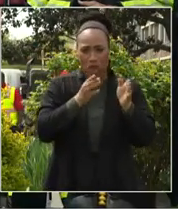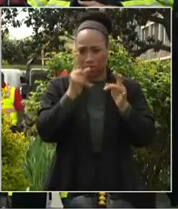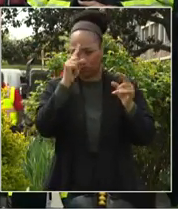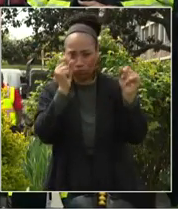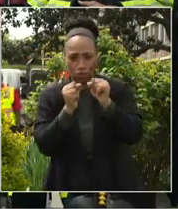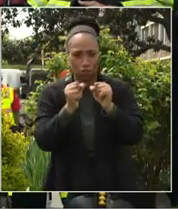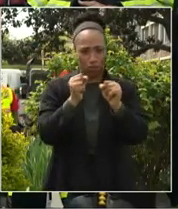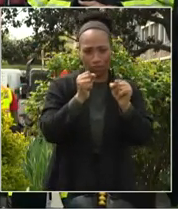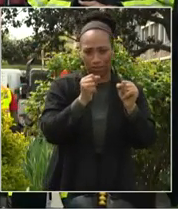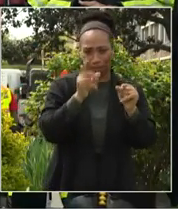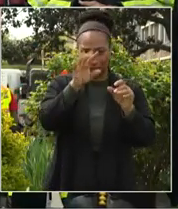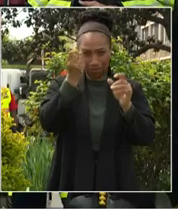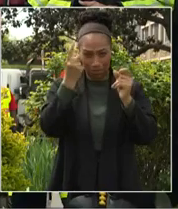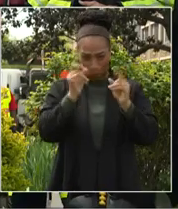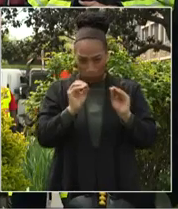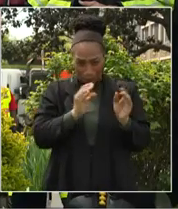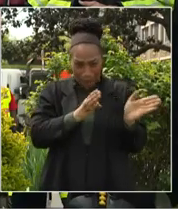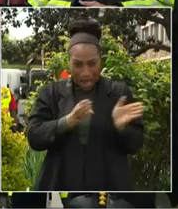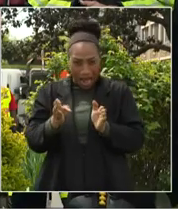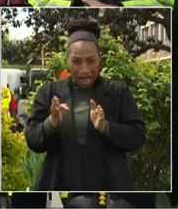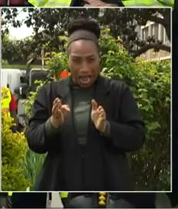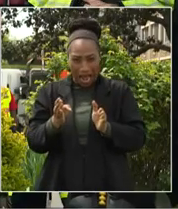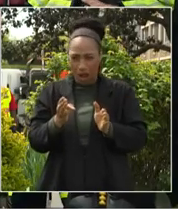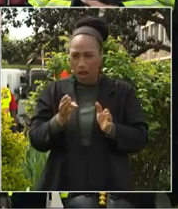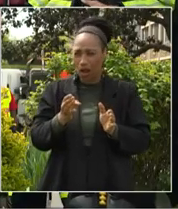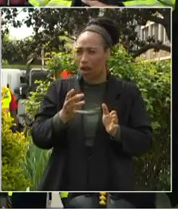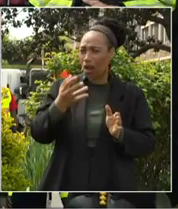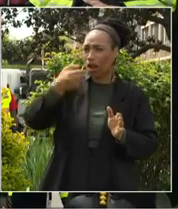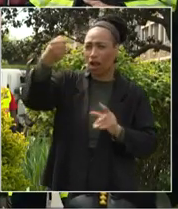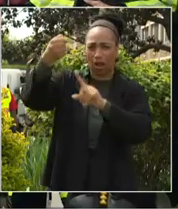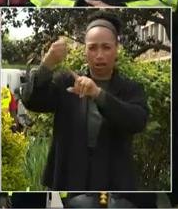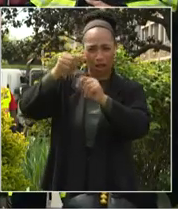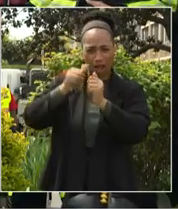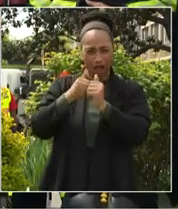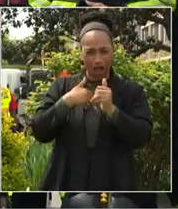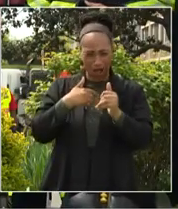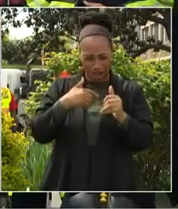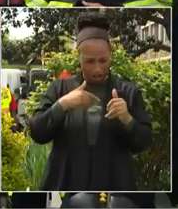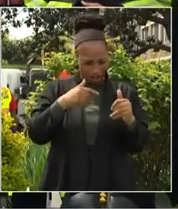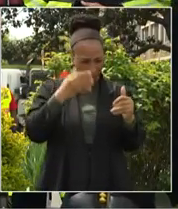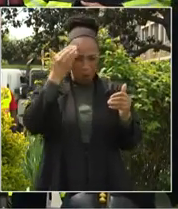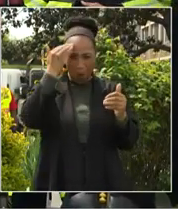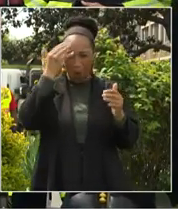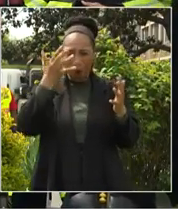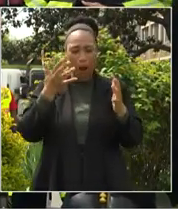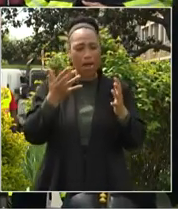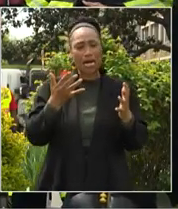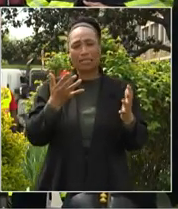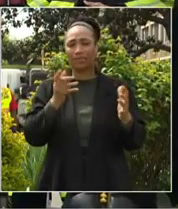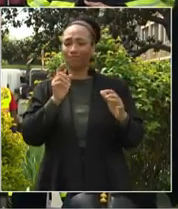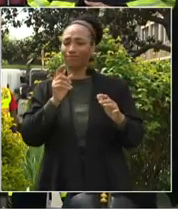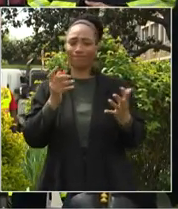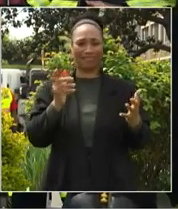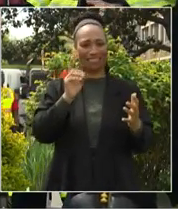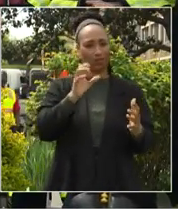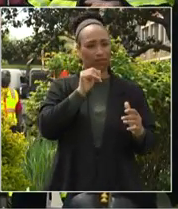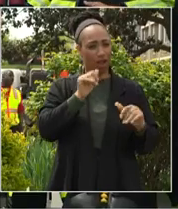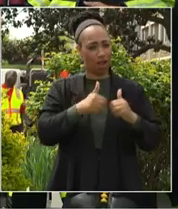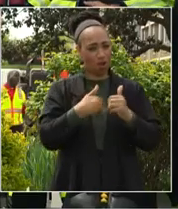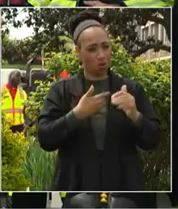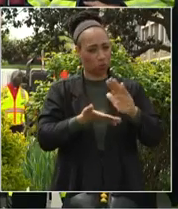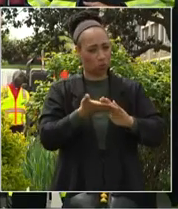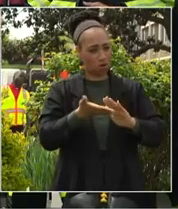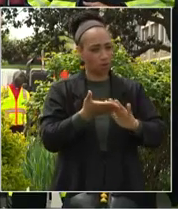which is never how you want to run a railroad. Yep. Hi, Mayor Bowser. Nick Iannelli with